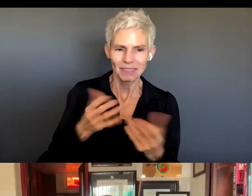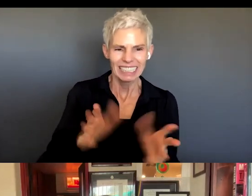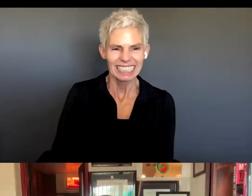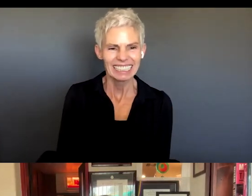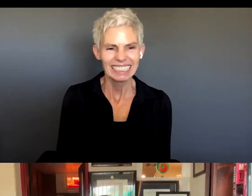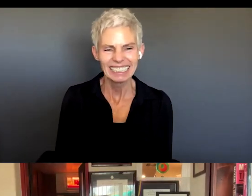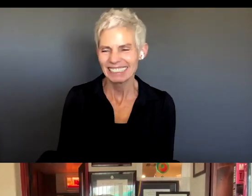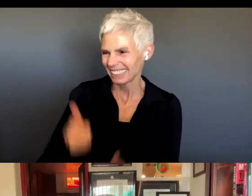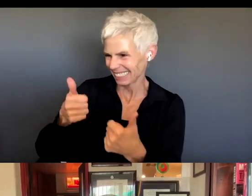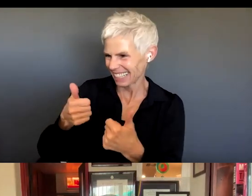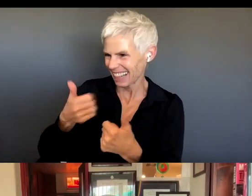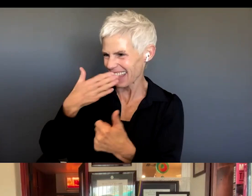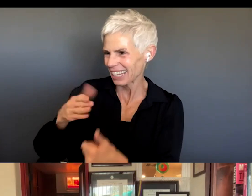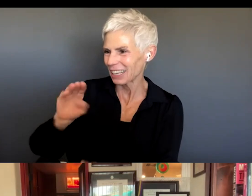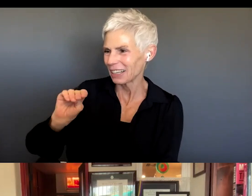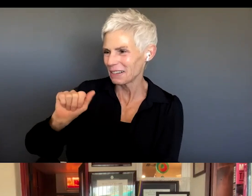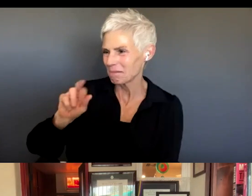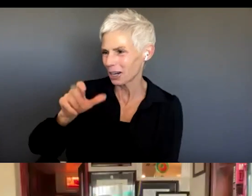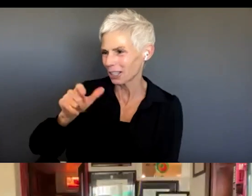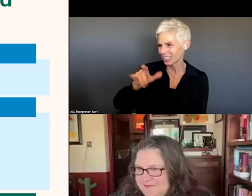You did, Margie. Thank you.